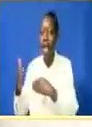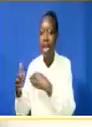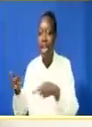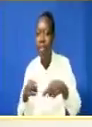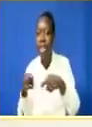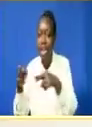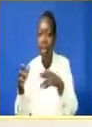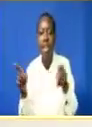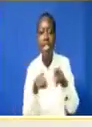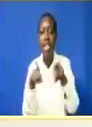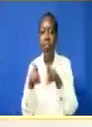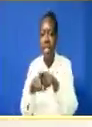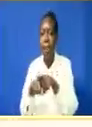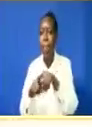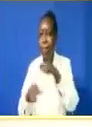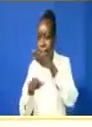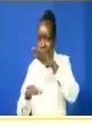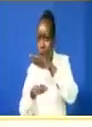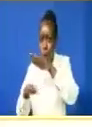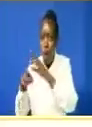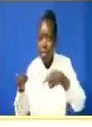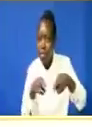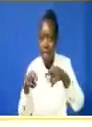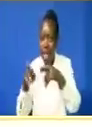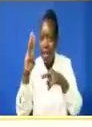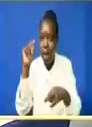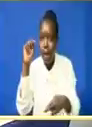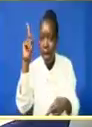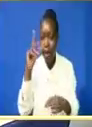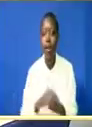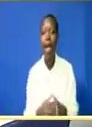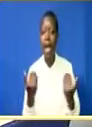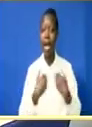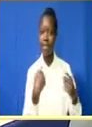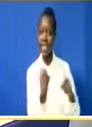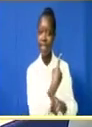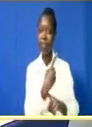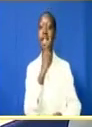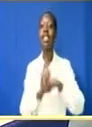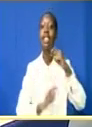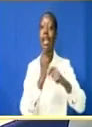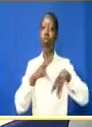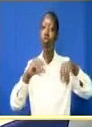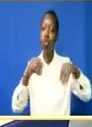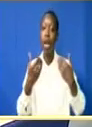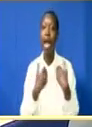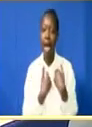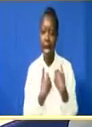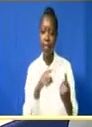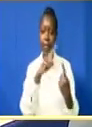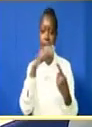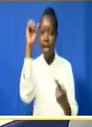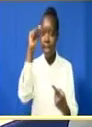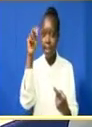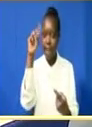there? Riverbank. Okay. So we have these different types of soil. Mm. We have the sand soil, mm-hmm. we have the clay soil, mm-hmm. and we